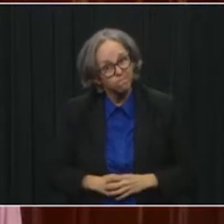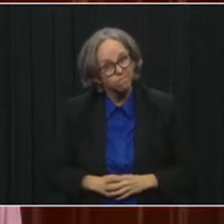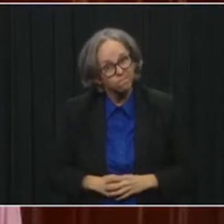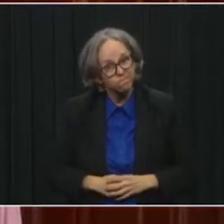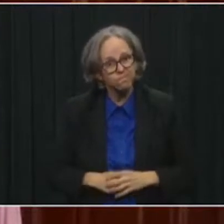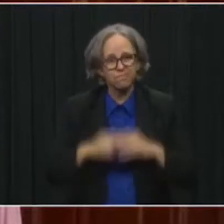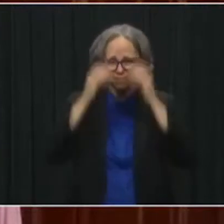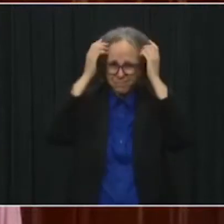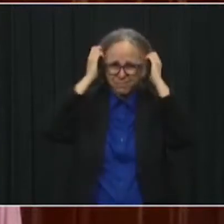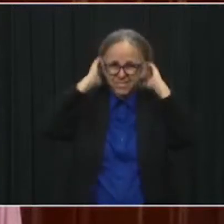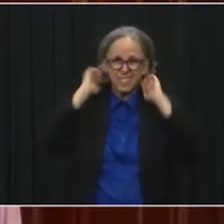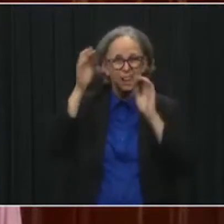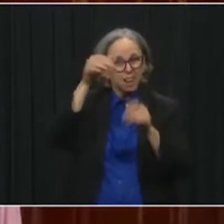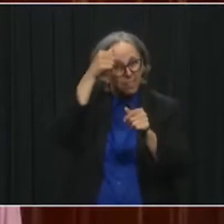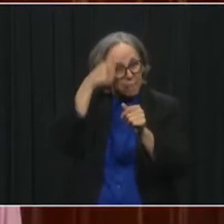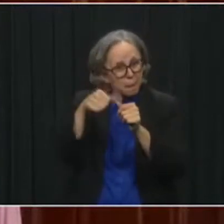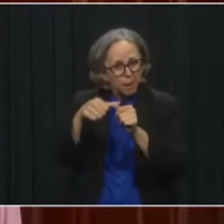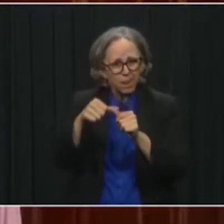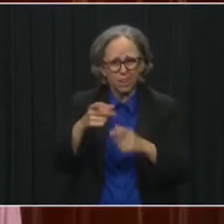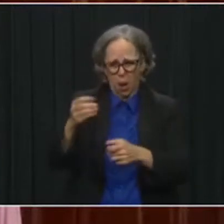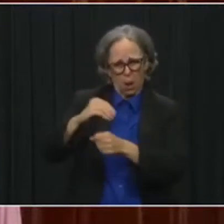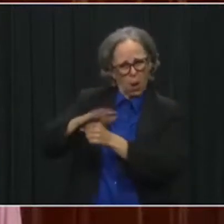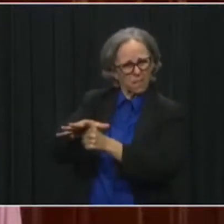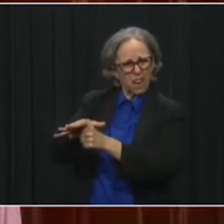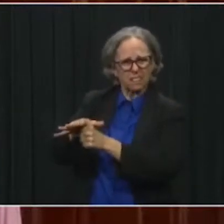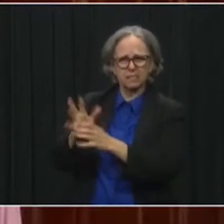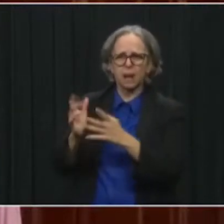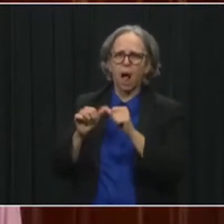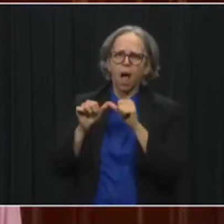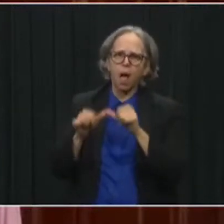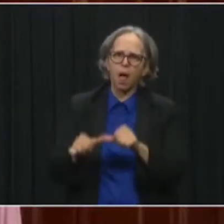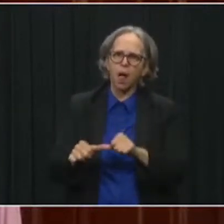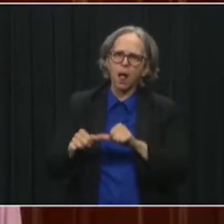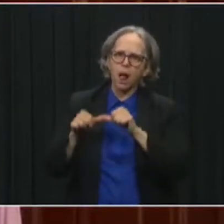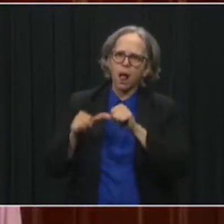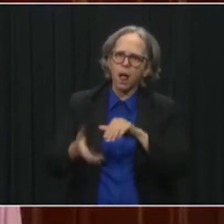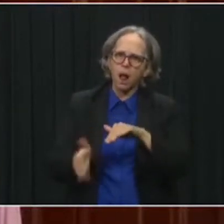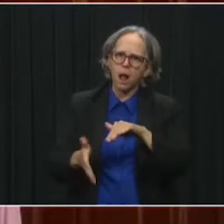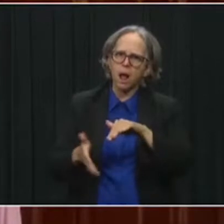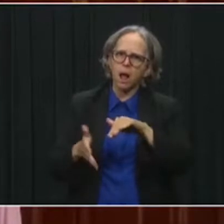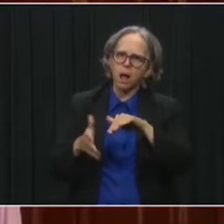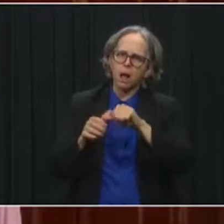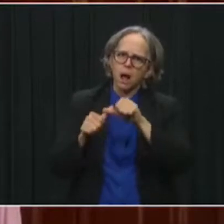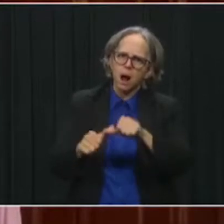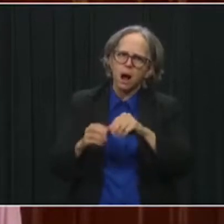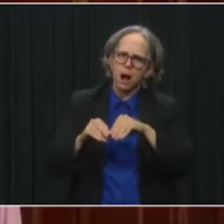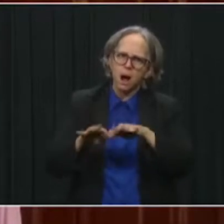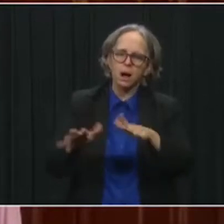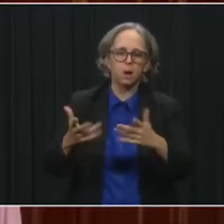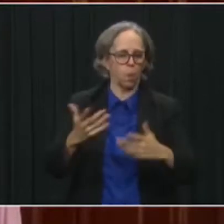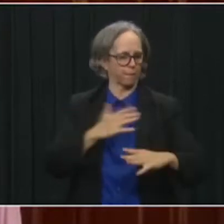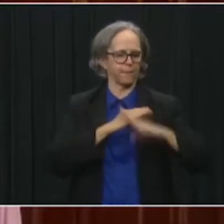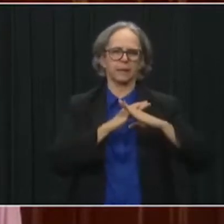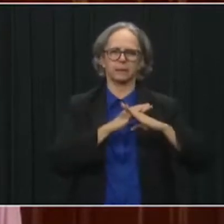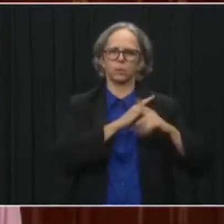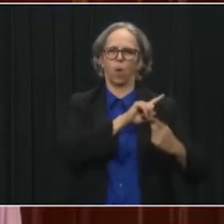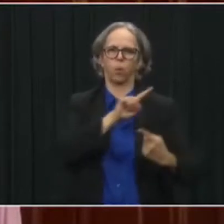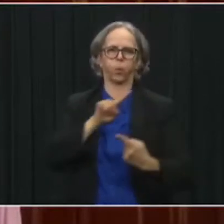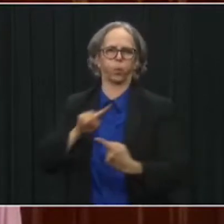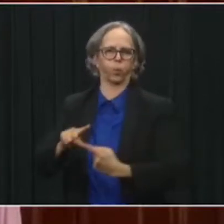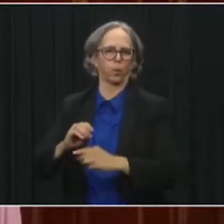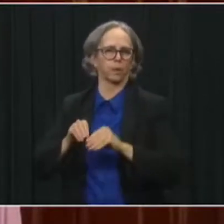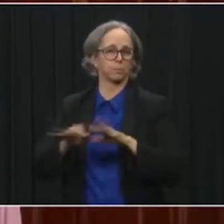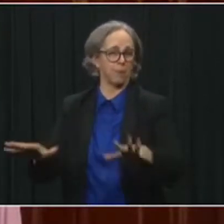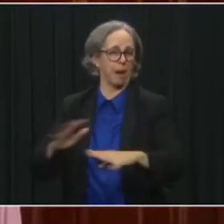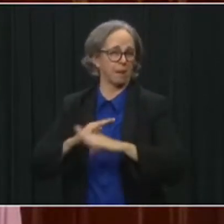complications like long COVID. So, for anyone who is on the fence, trying to decide